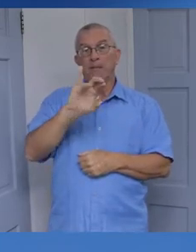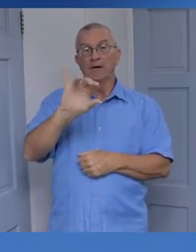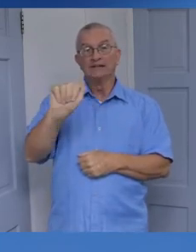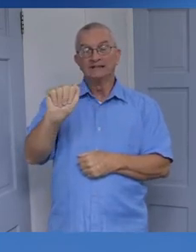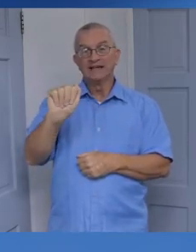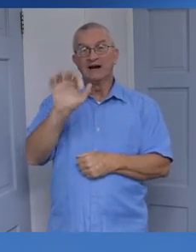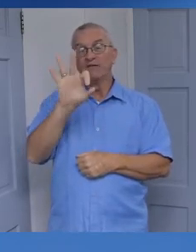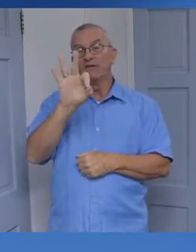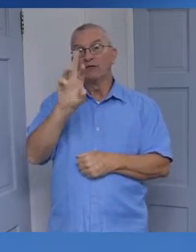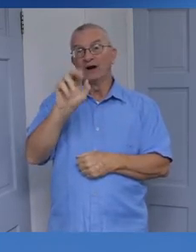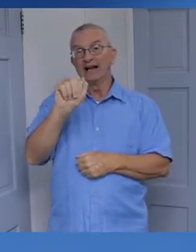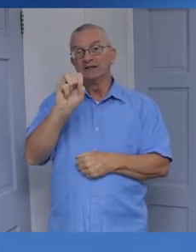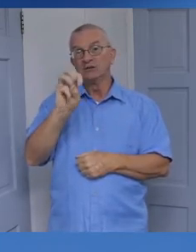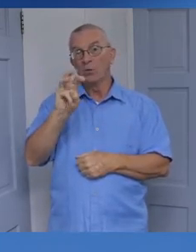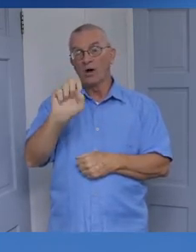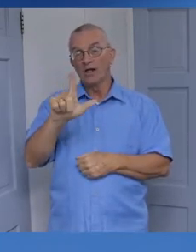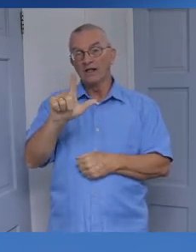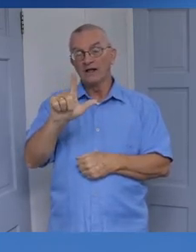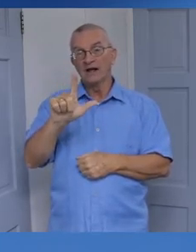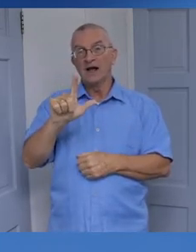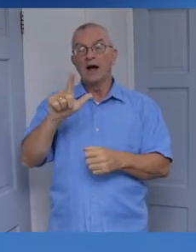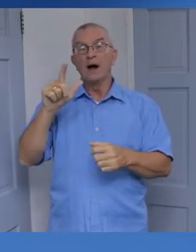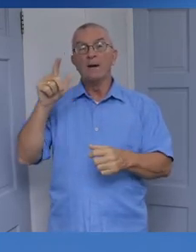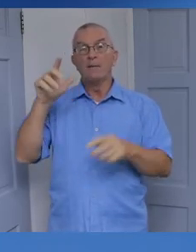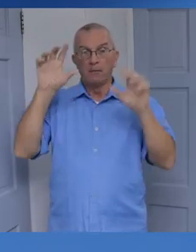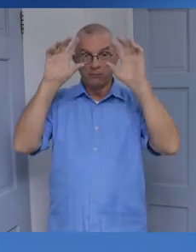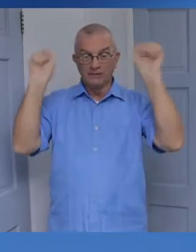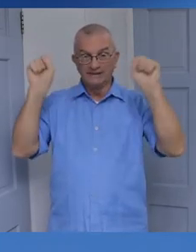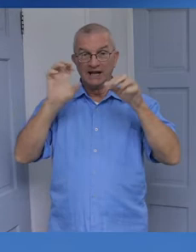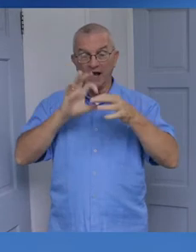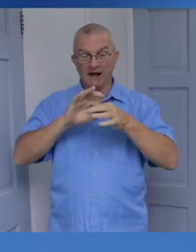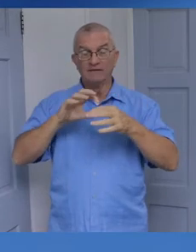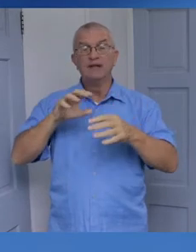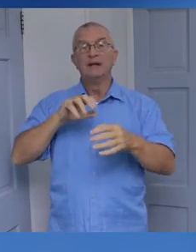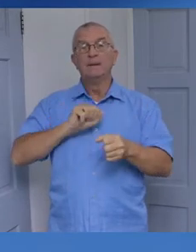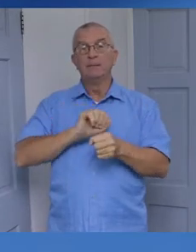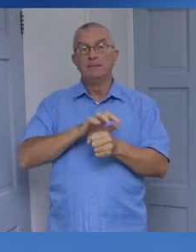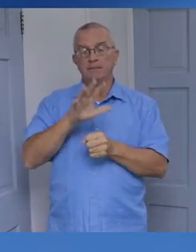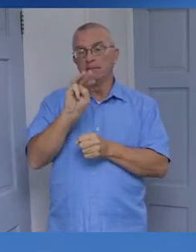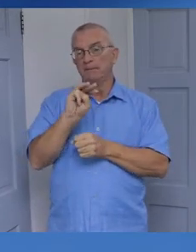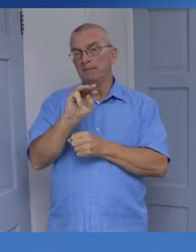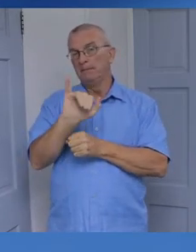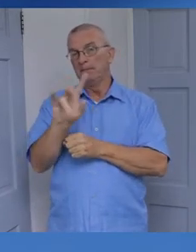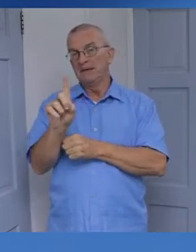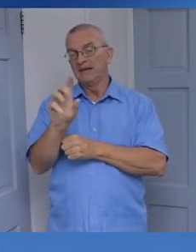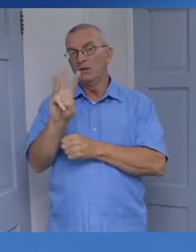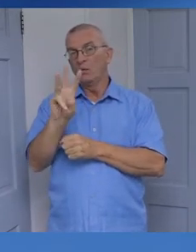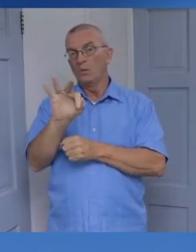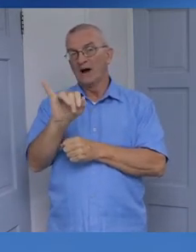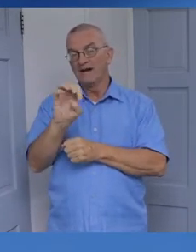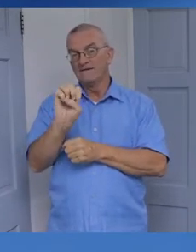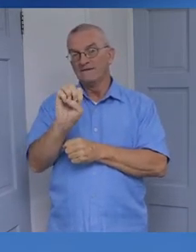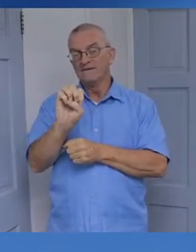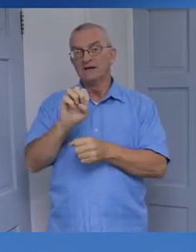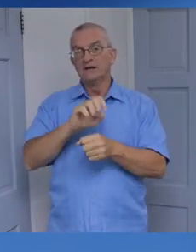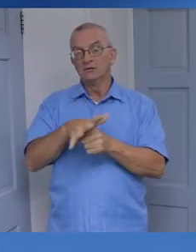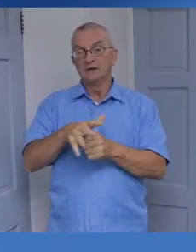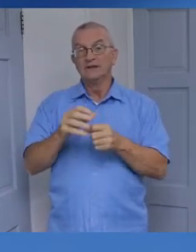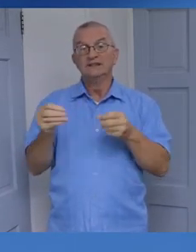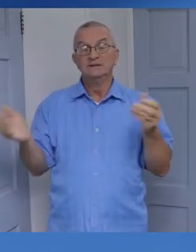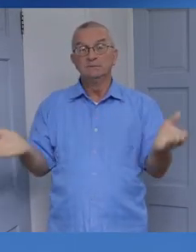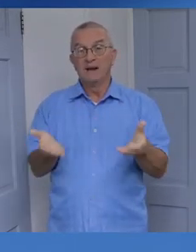Midwives Association of Guyana, who will bring you a special greeting in commemoration of